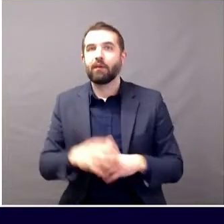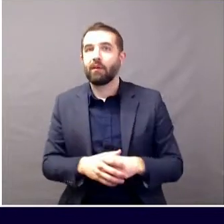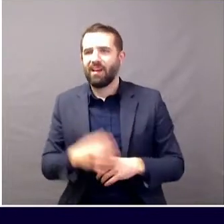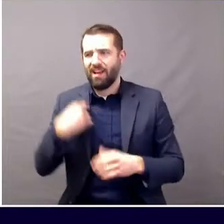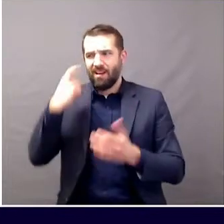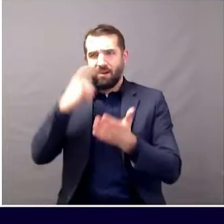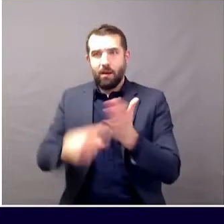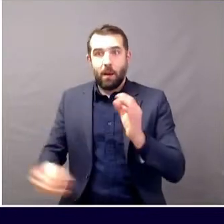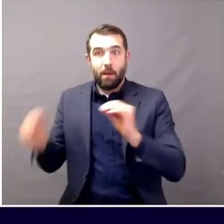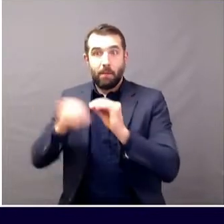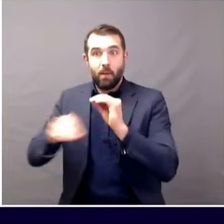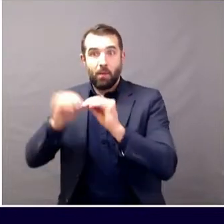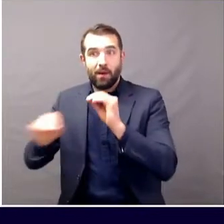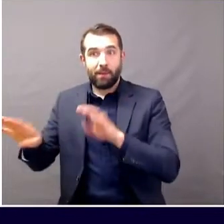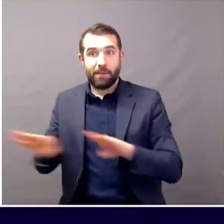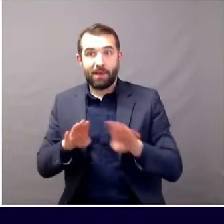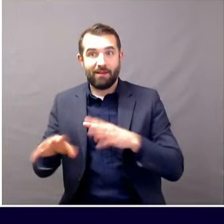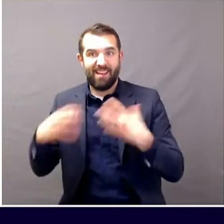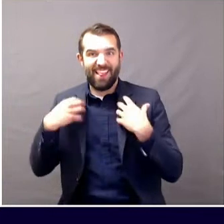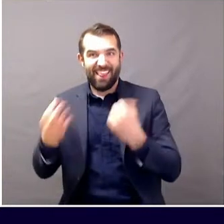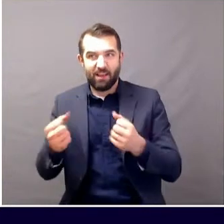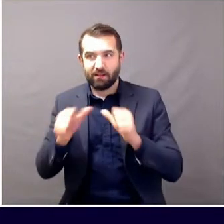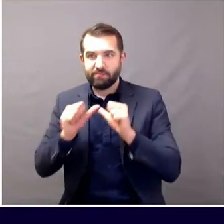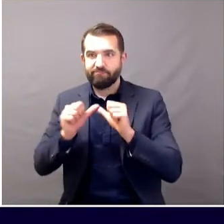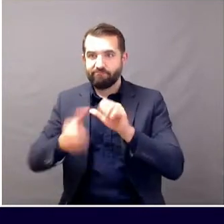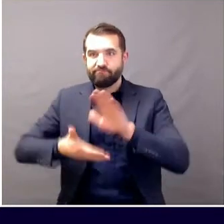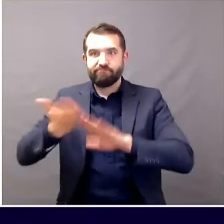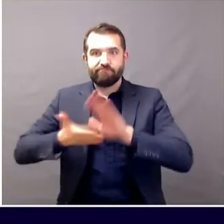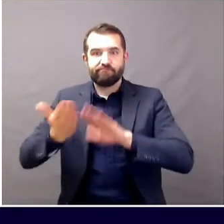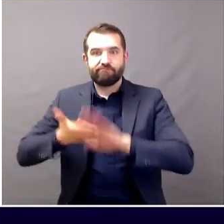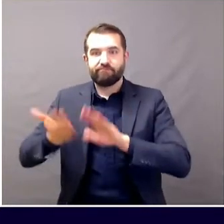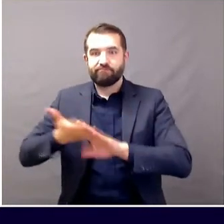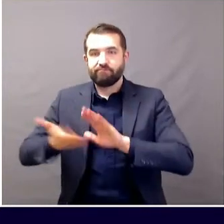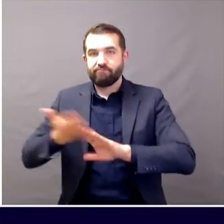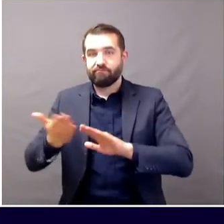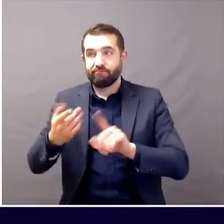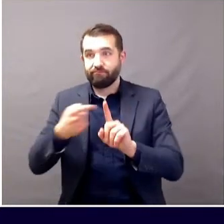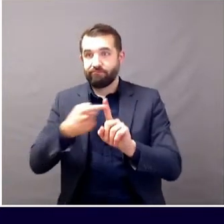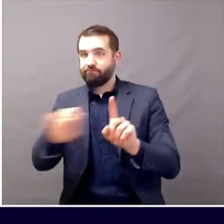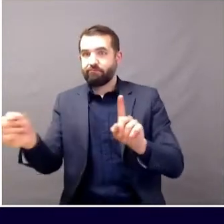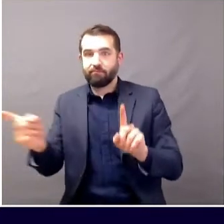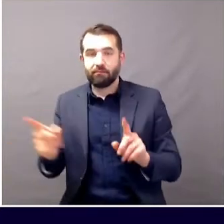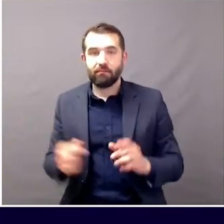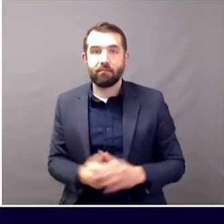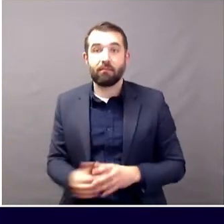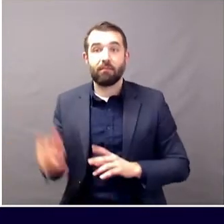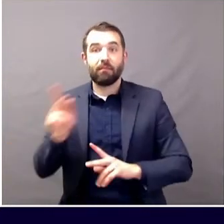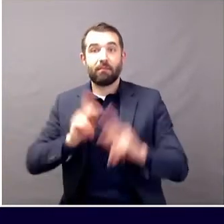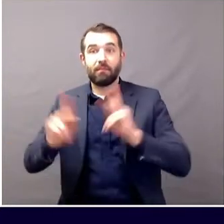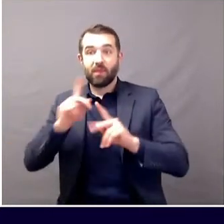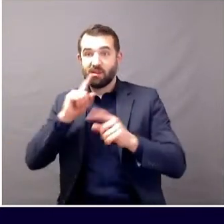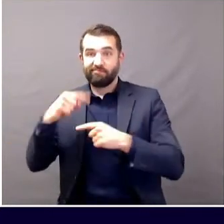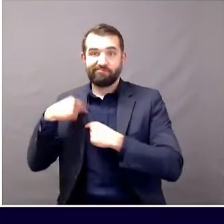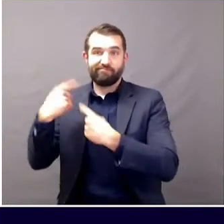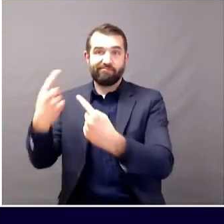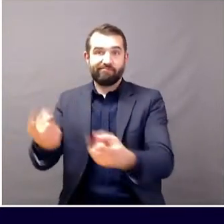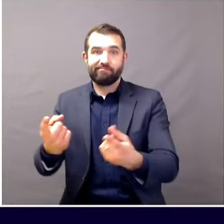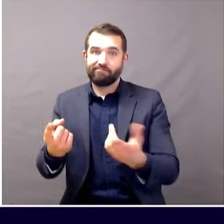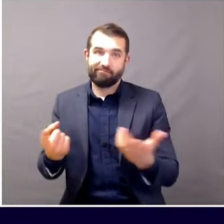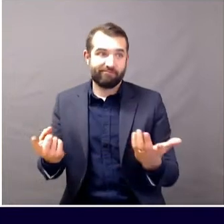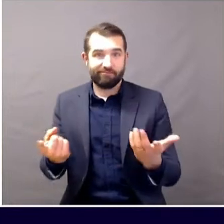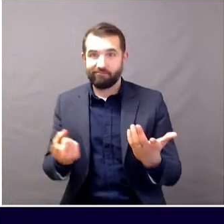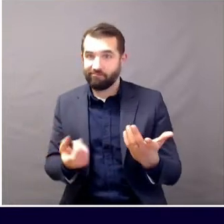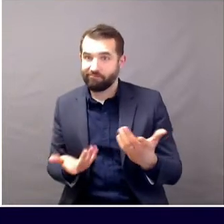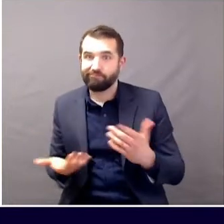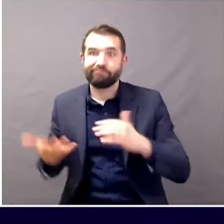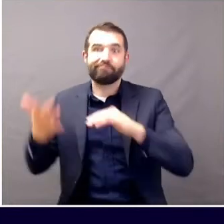few service closures that people have mentioned over the course of the year, but we've actually seen 12 licensed